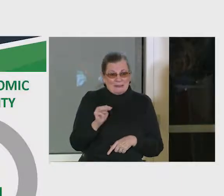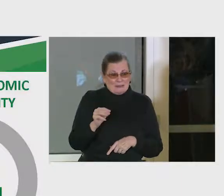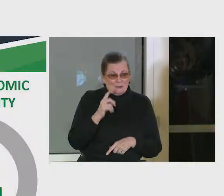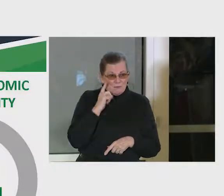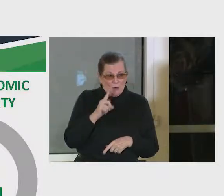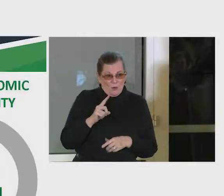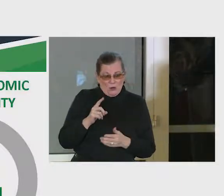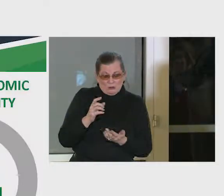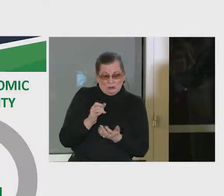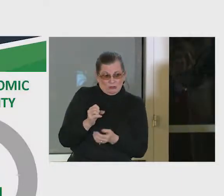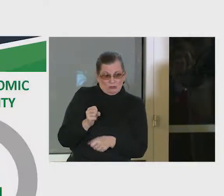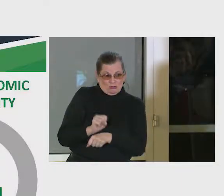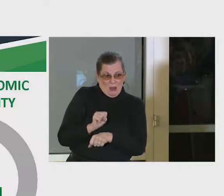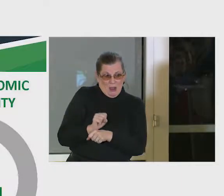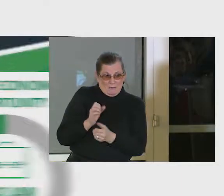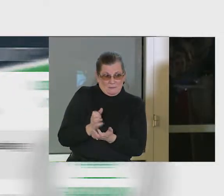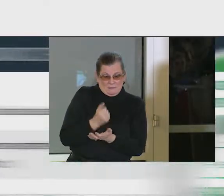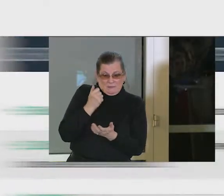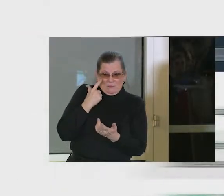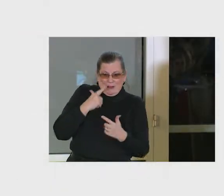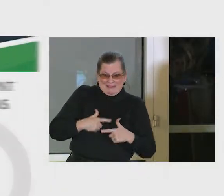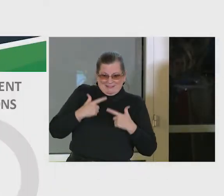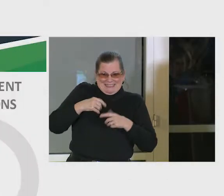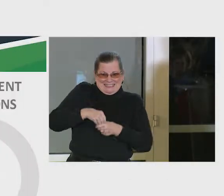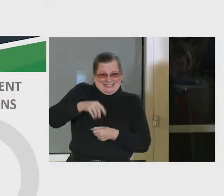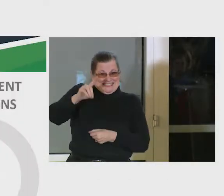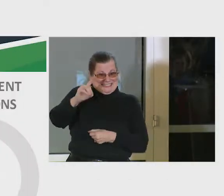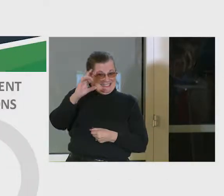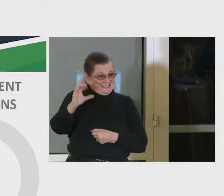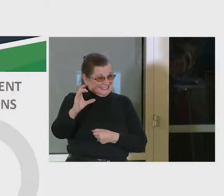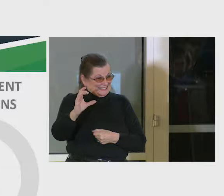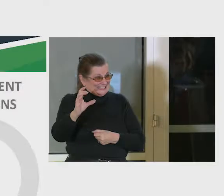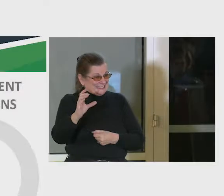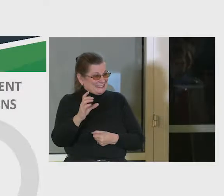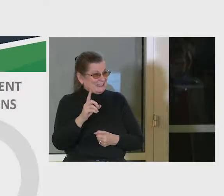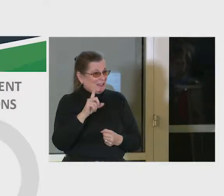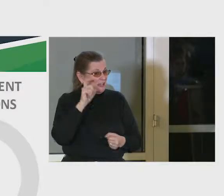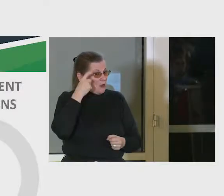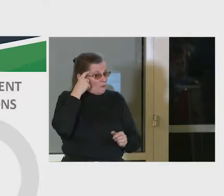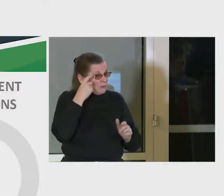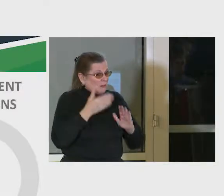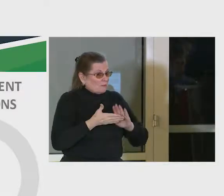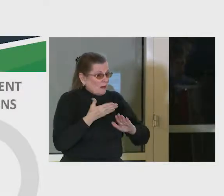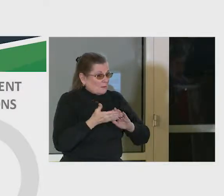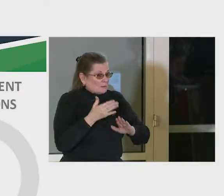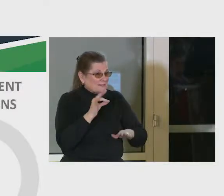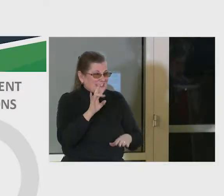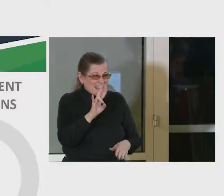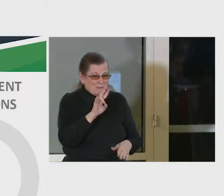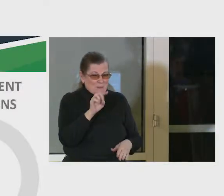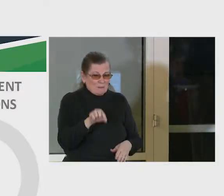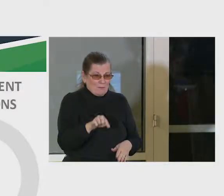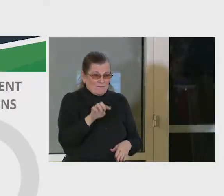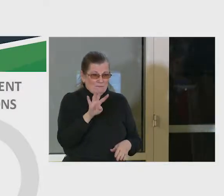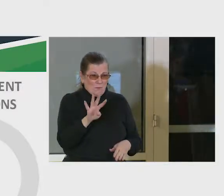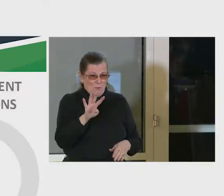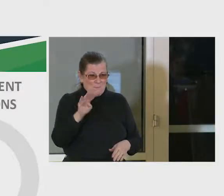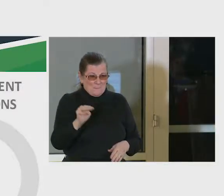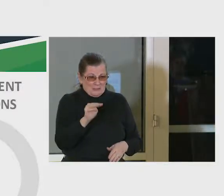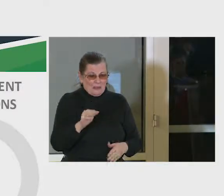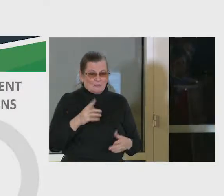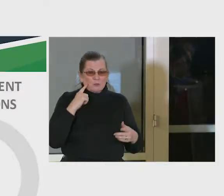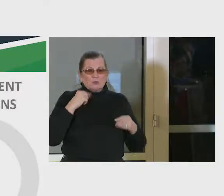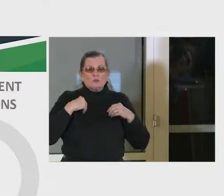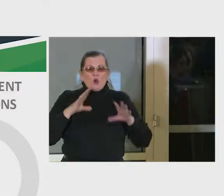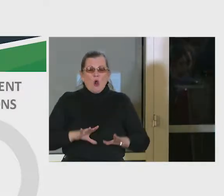for residents across the district. In the government operations space, $7.4 million for snow removal and ice removal. So